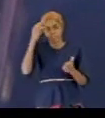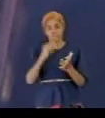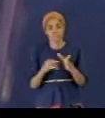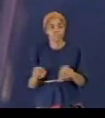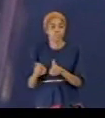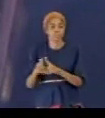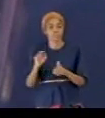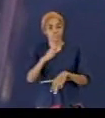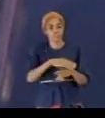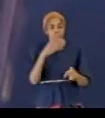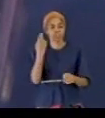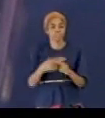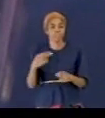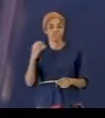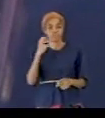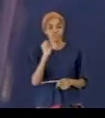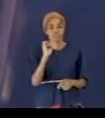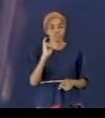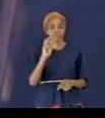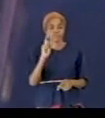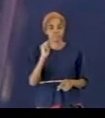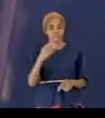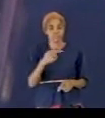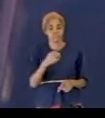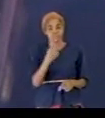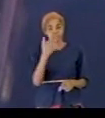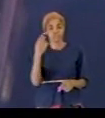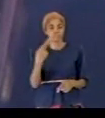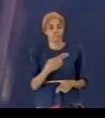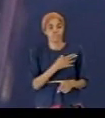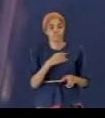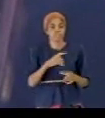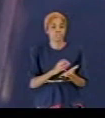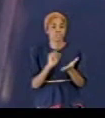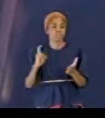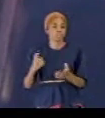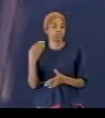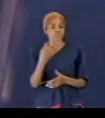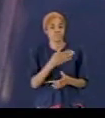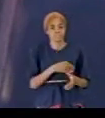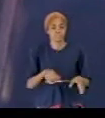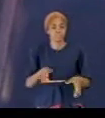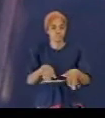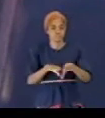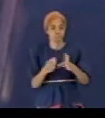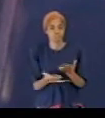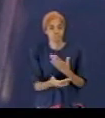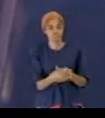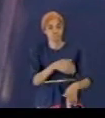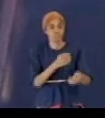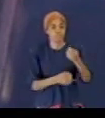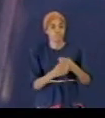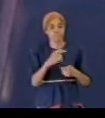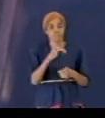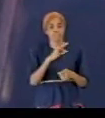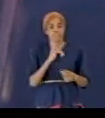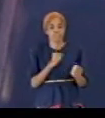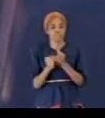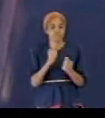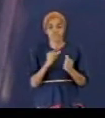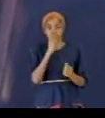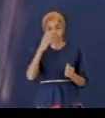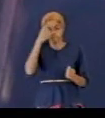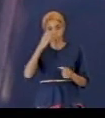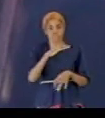digged another well, and for that they strove not, and he called the name of it Rehoboth. And he said, For now